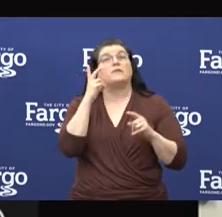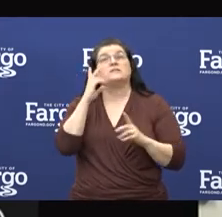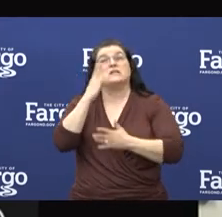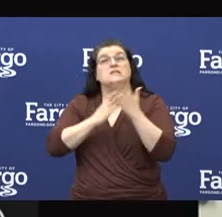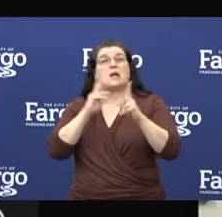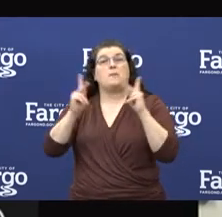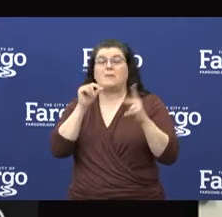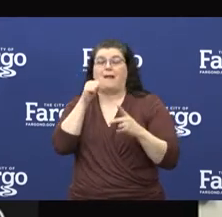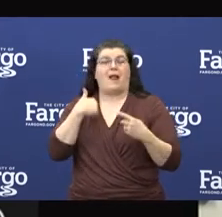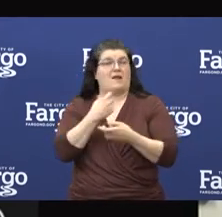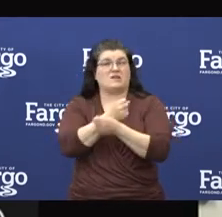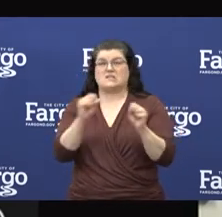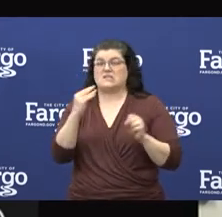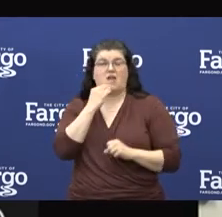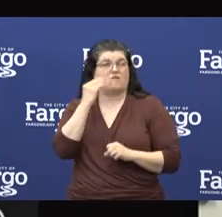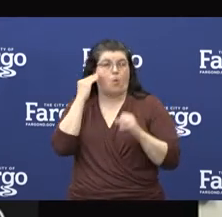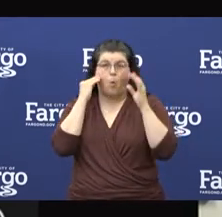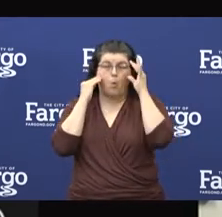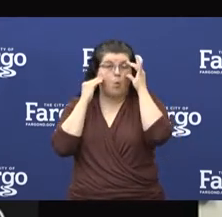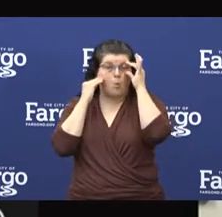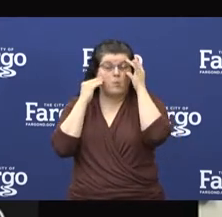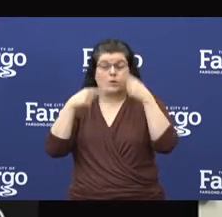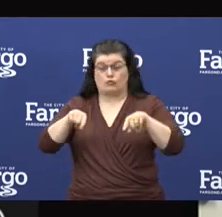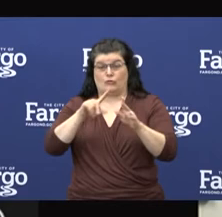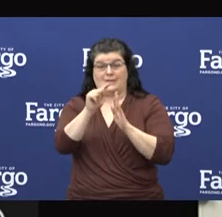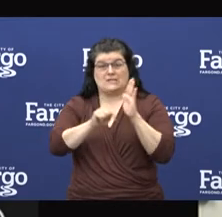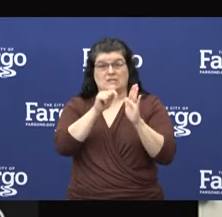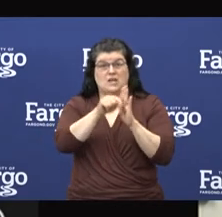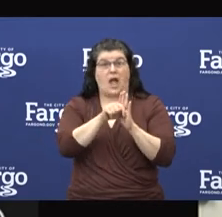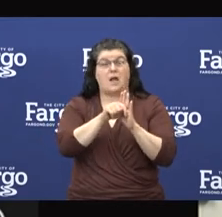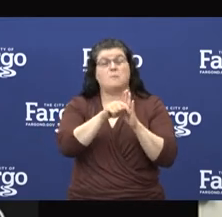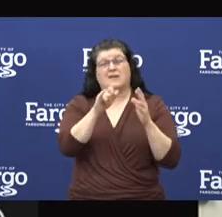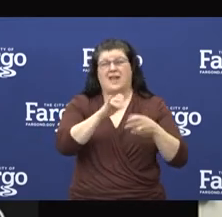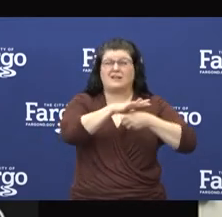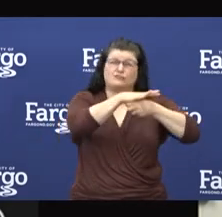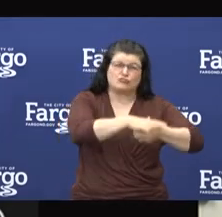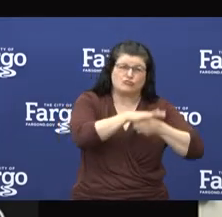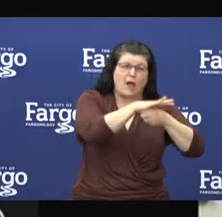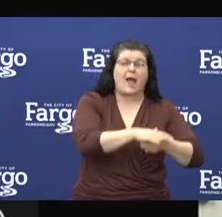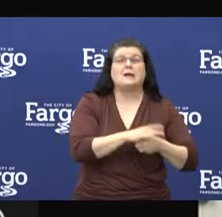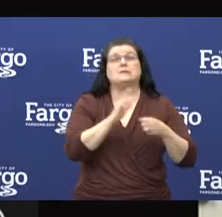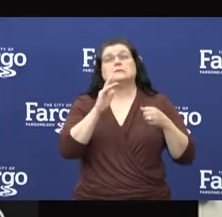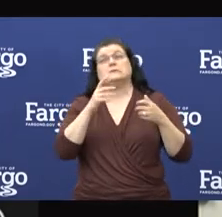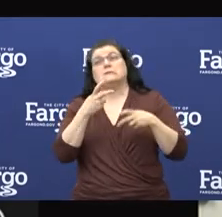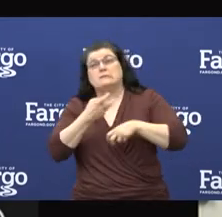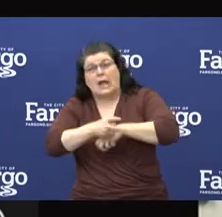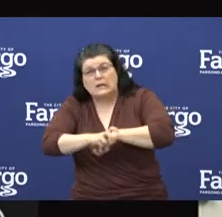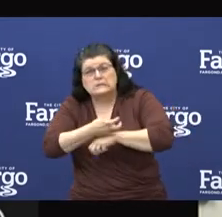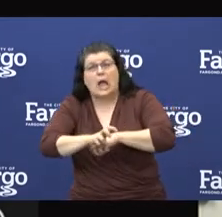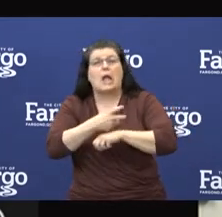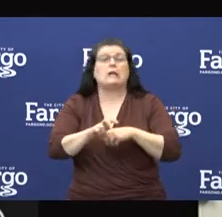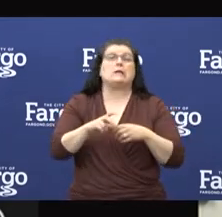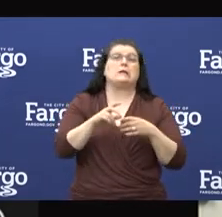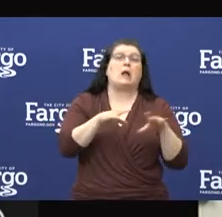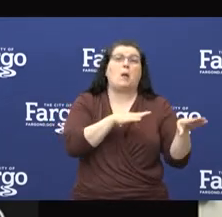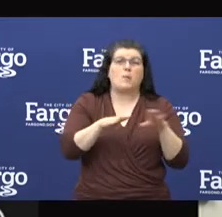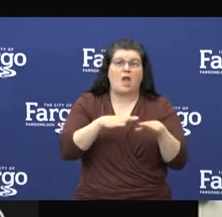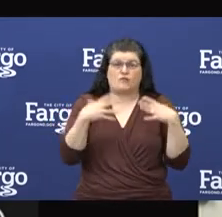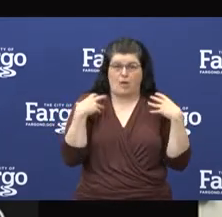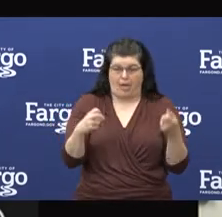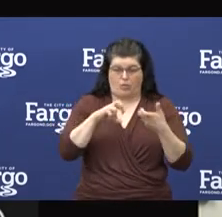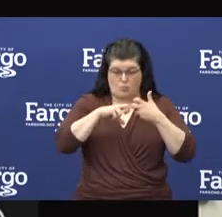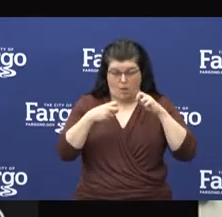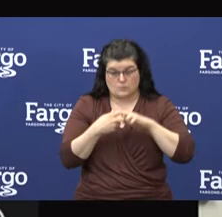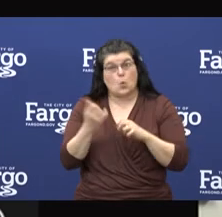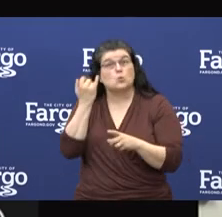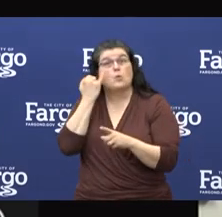this pandemic situation can increase stress, anxiety, and behavioral health issues. Please, if you're experiencing